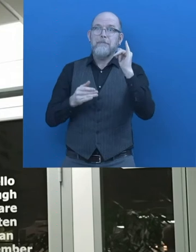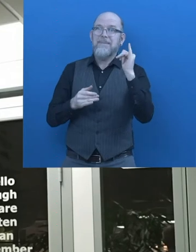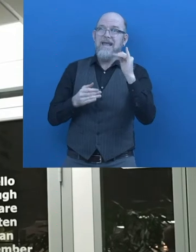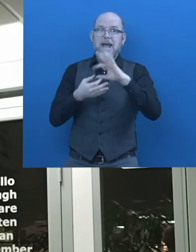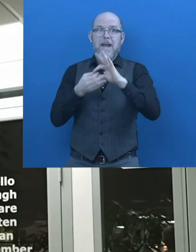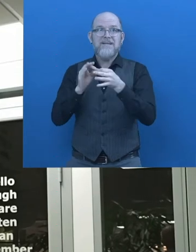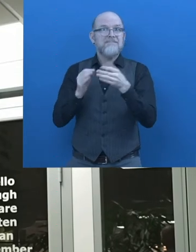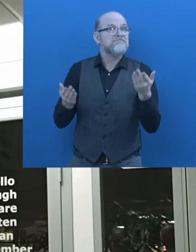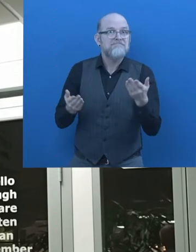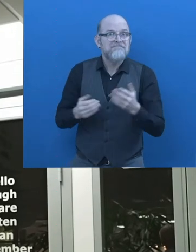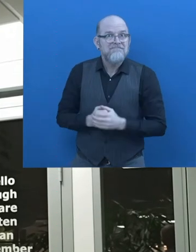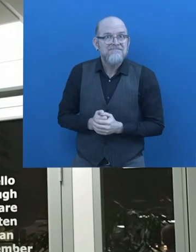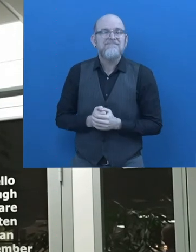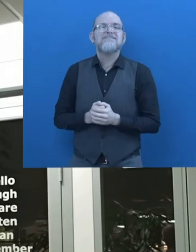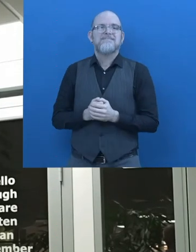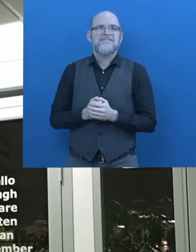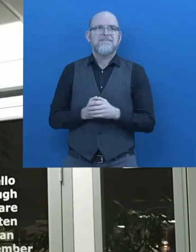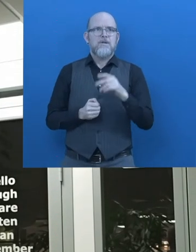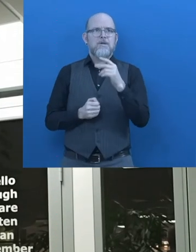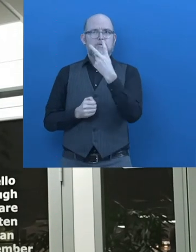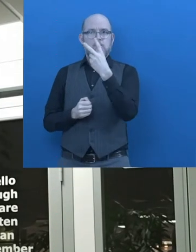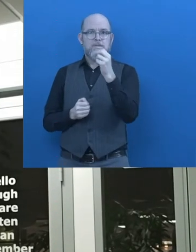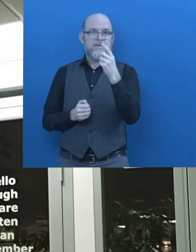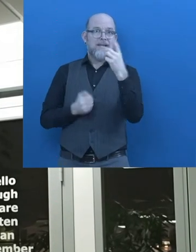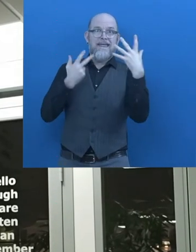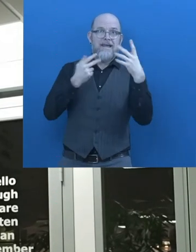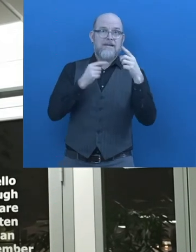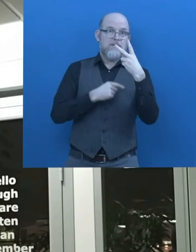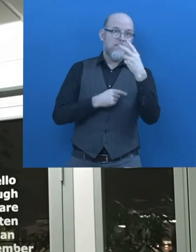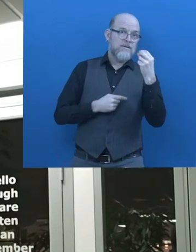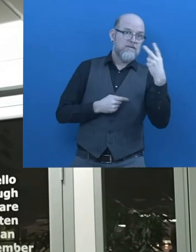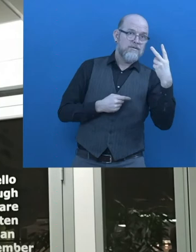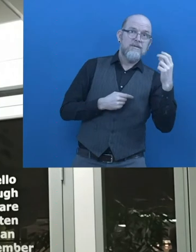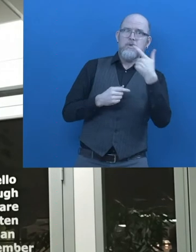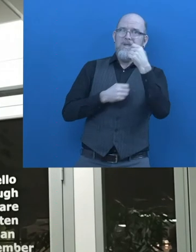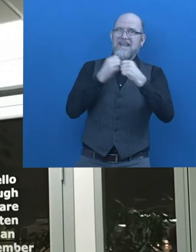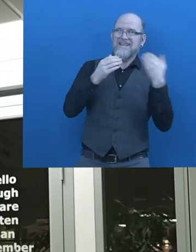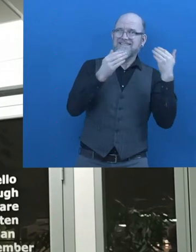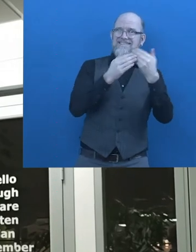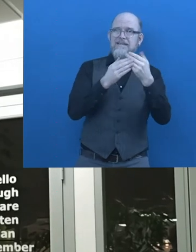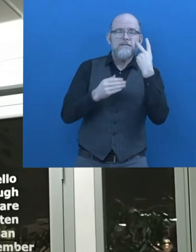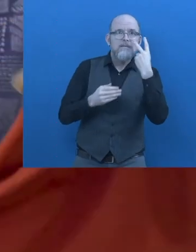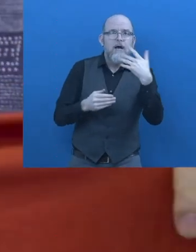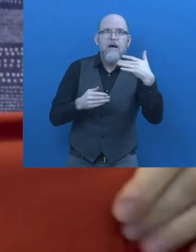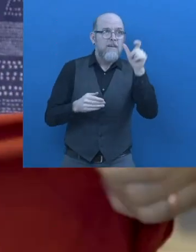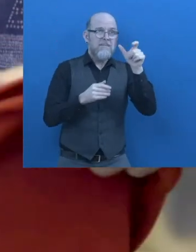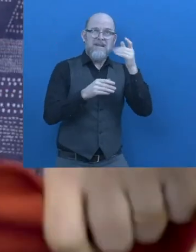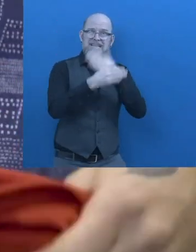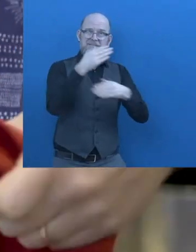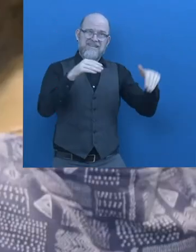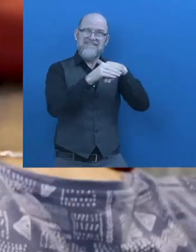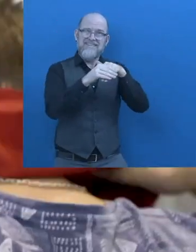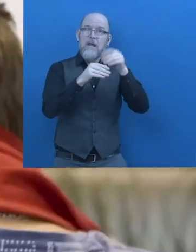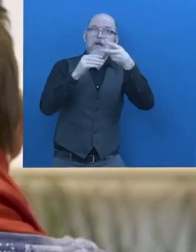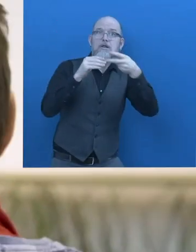I'm very happy to say that from 2018 to 2020 we have doubled the amount of disabled people in our organization. Done a huge